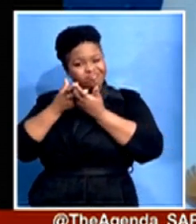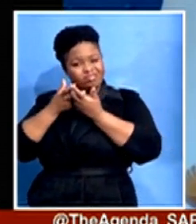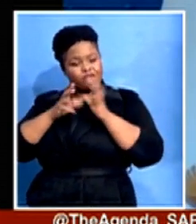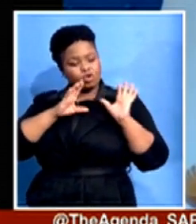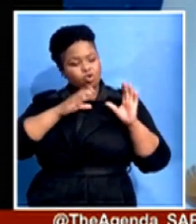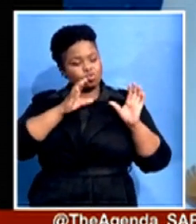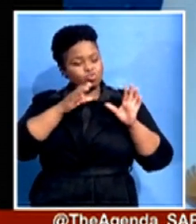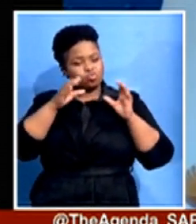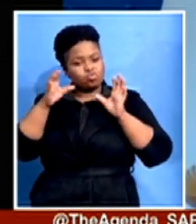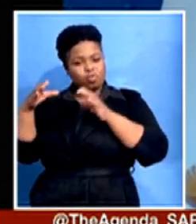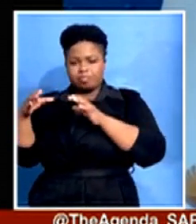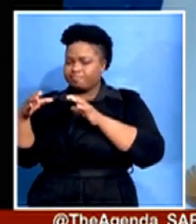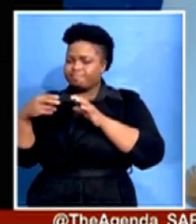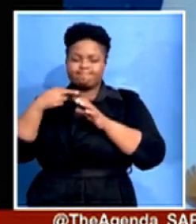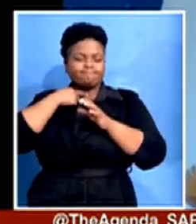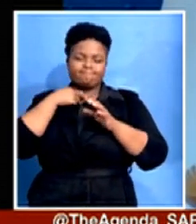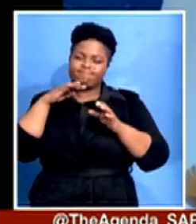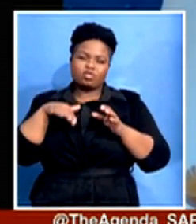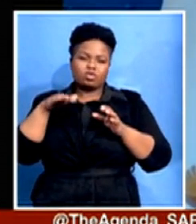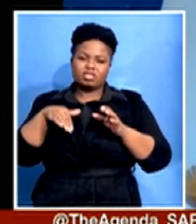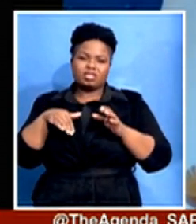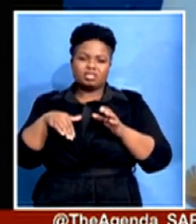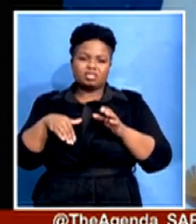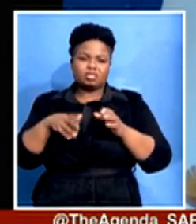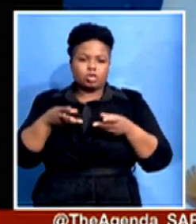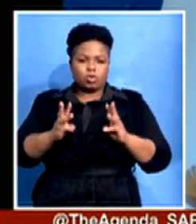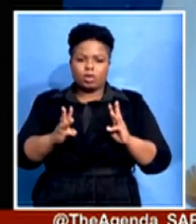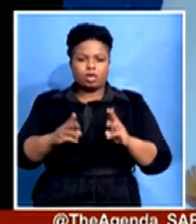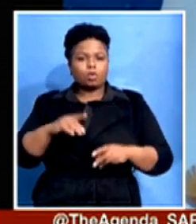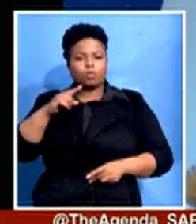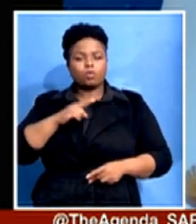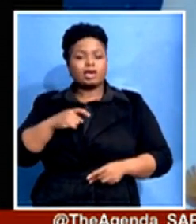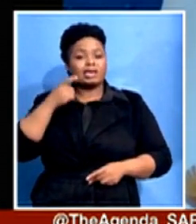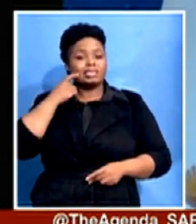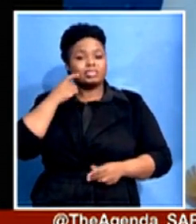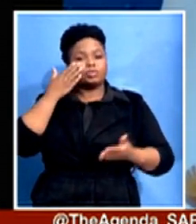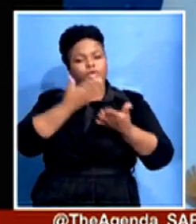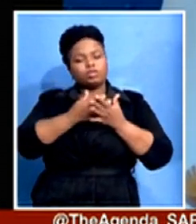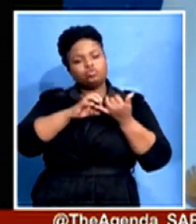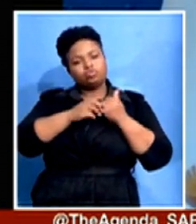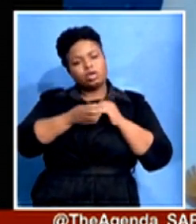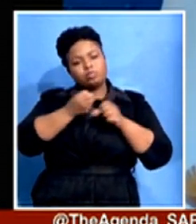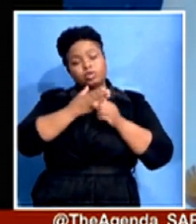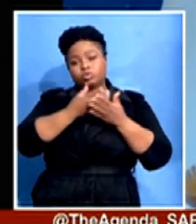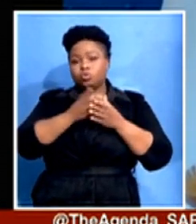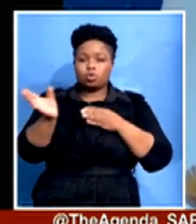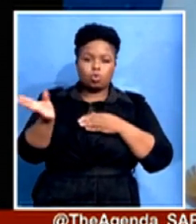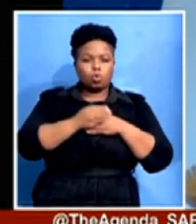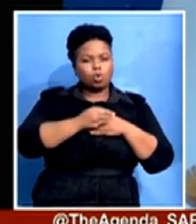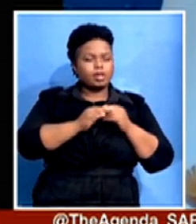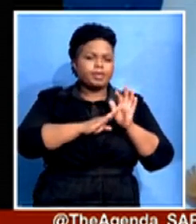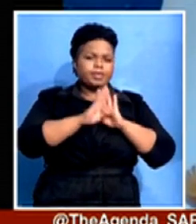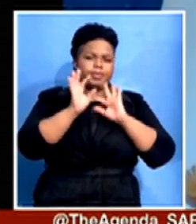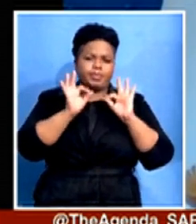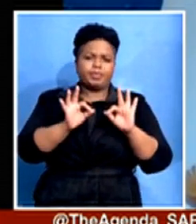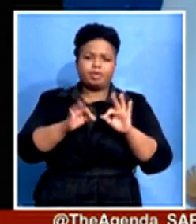in a coordinated fashion in order to pull the different competencies that we have. We don't have all the competencies, though. There are still